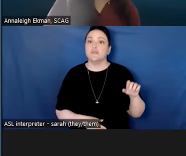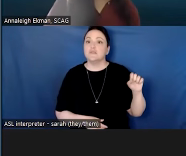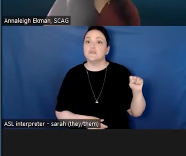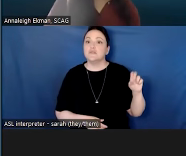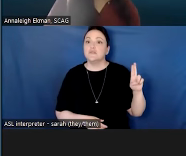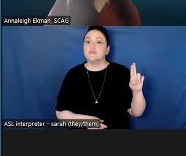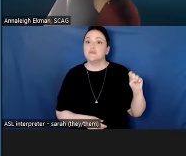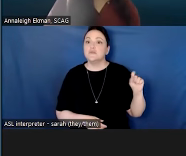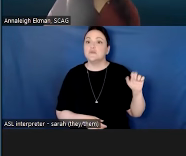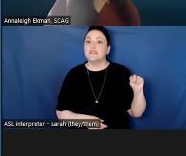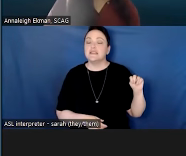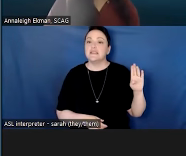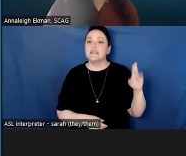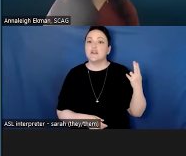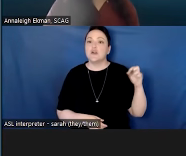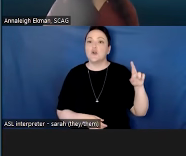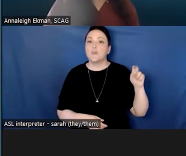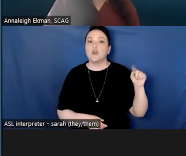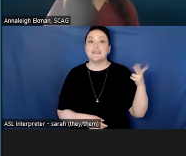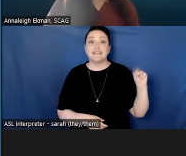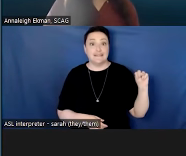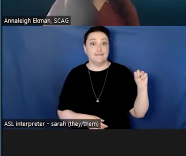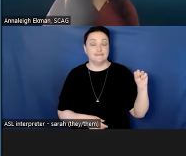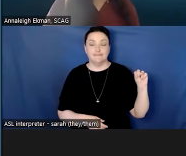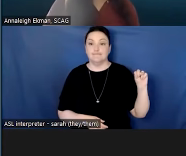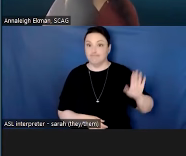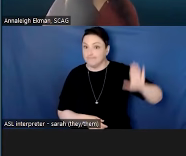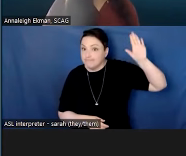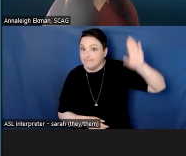Susan, would you like to unmute and voice your question?